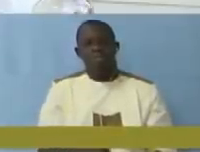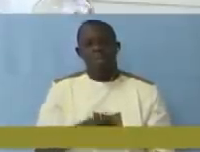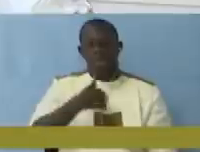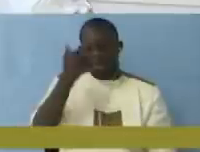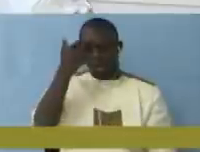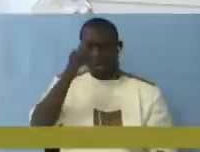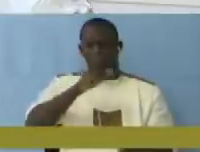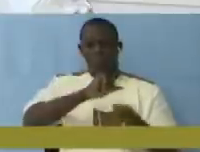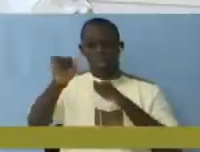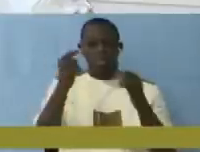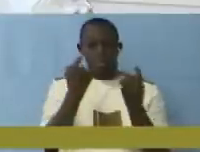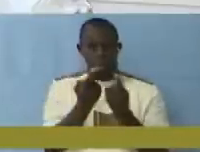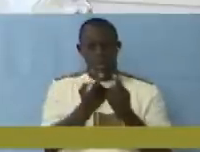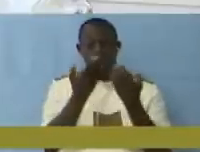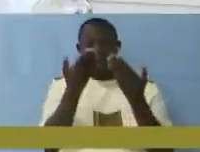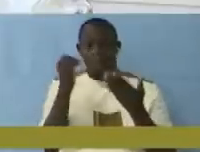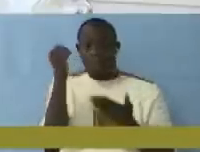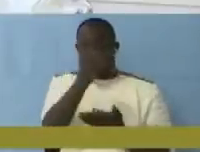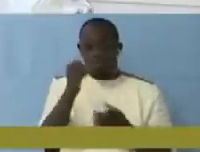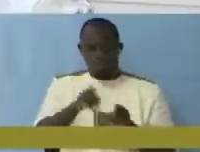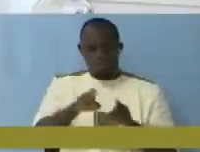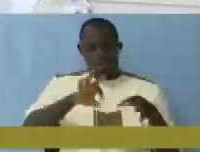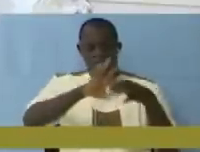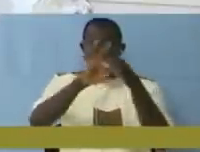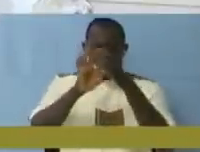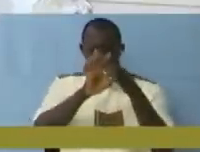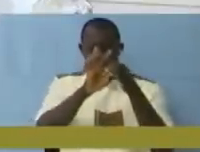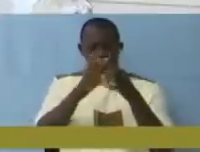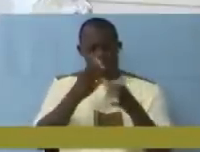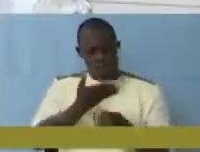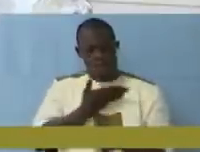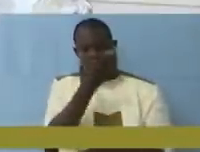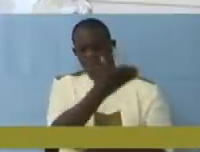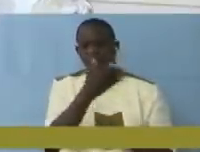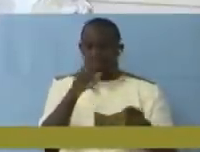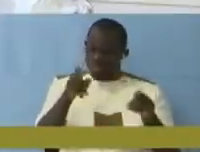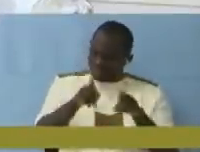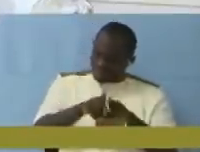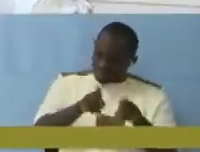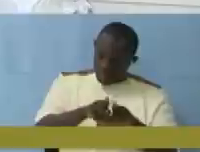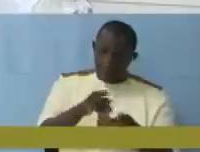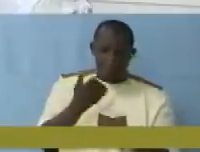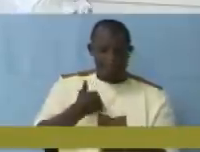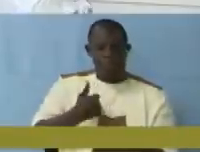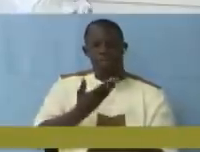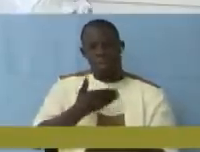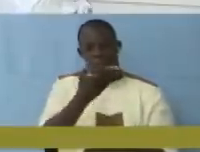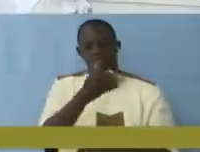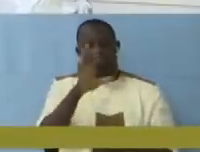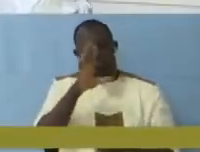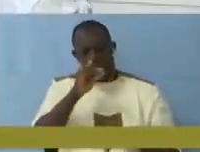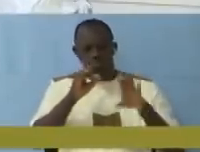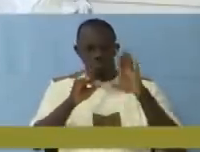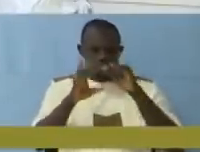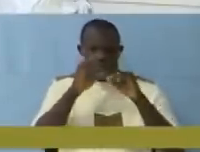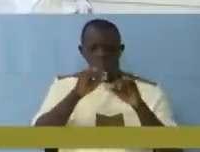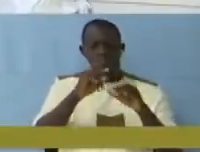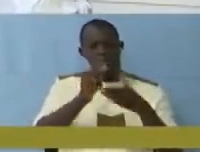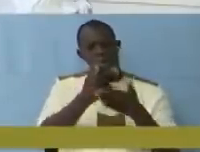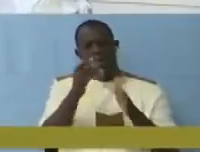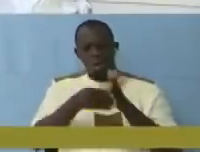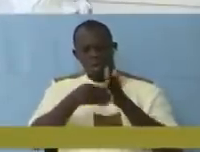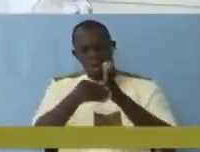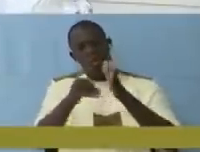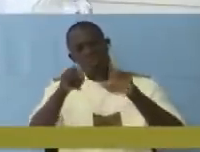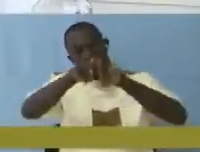there, and it's the same people. If you could talk to maybe Director General, he